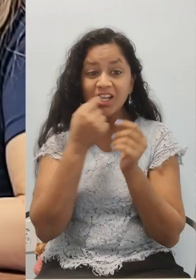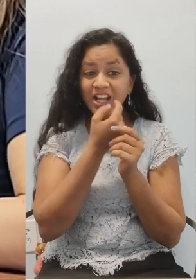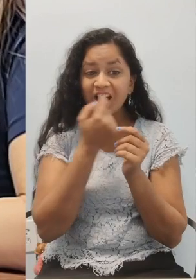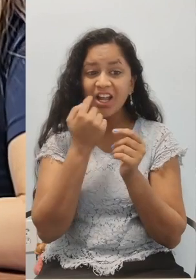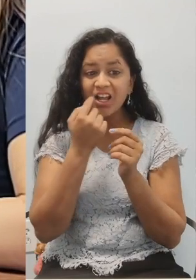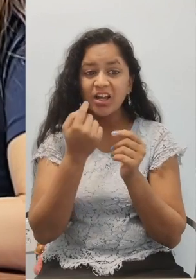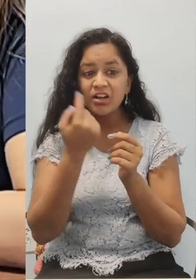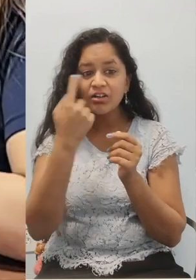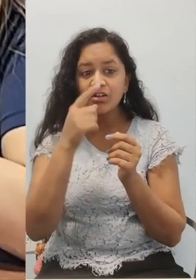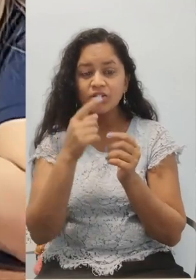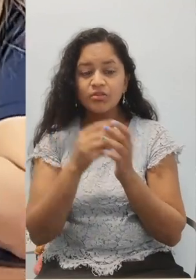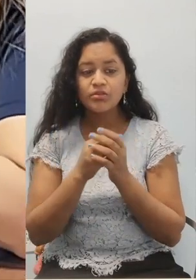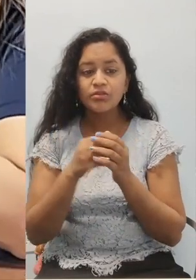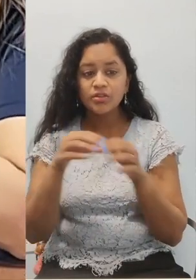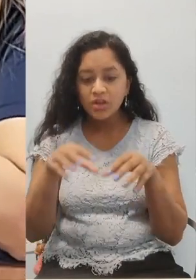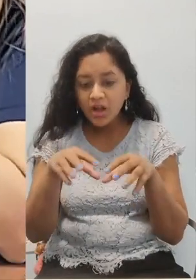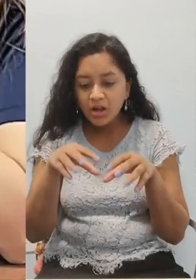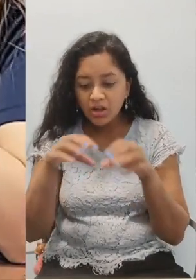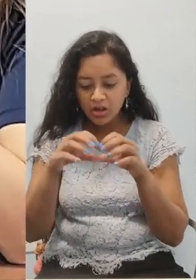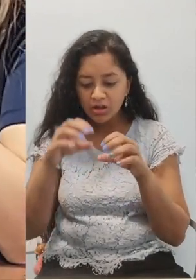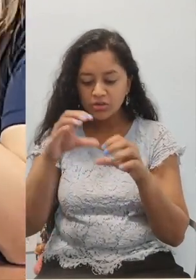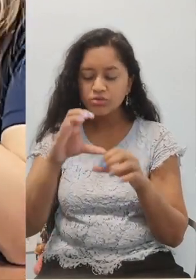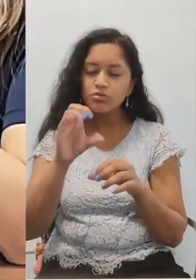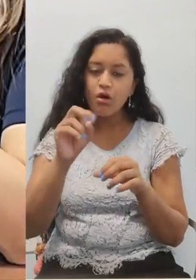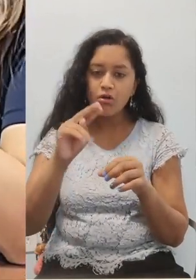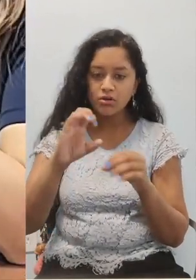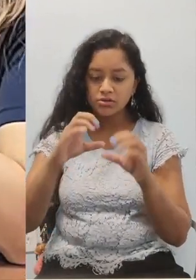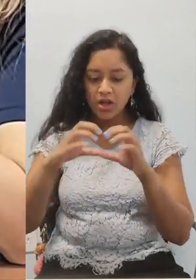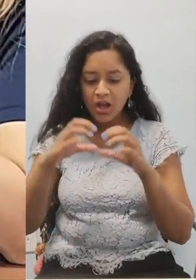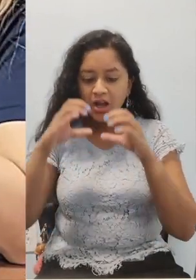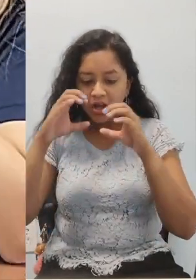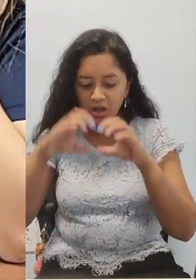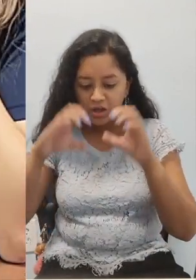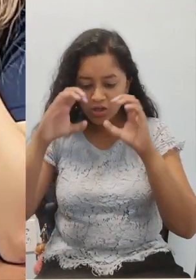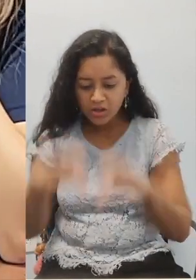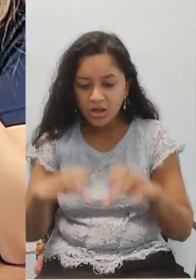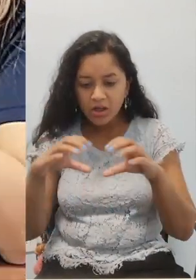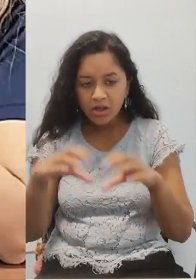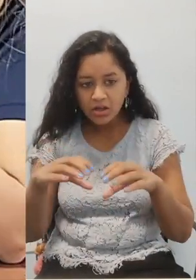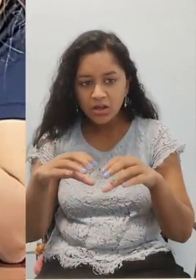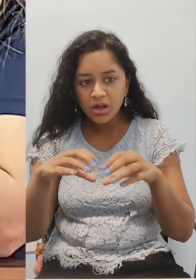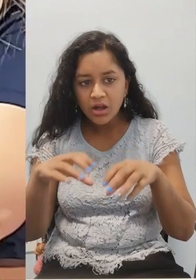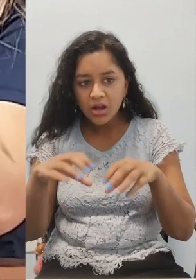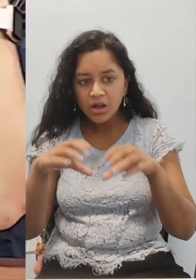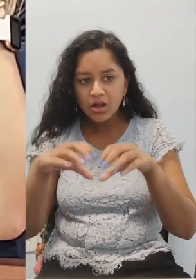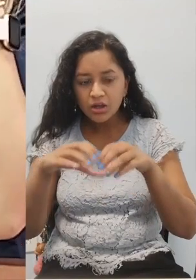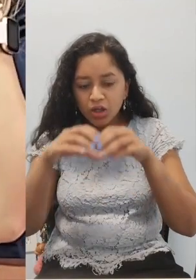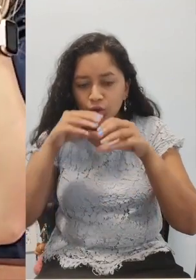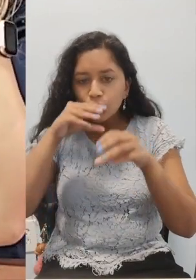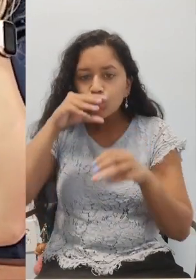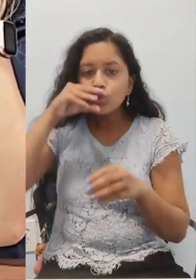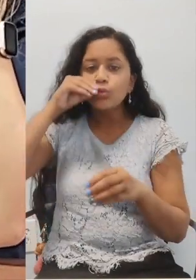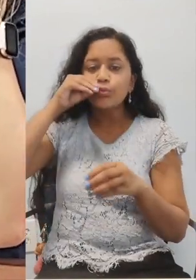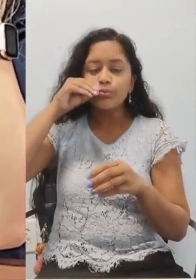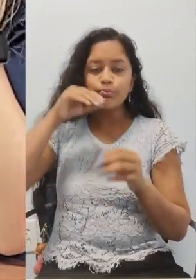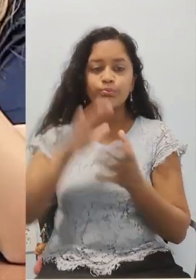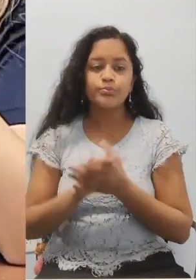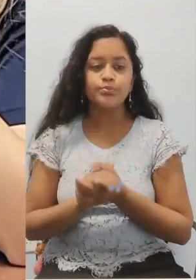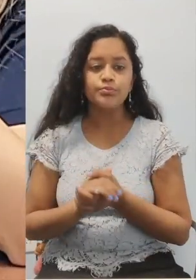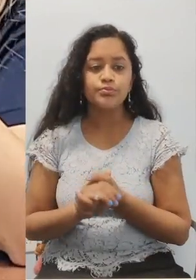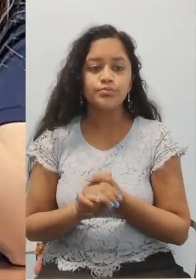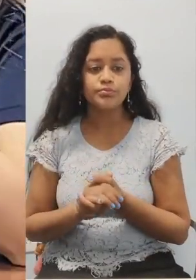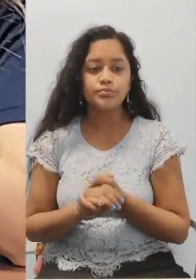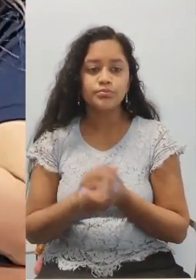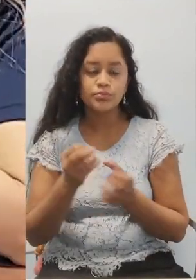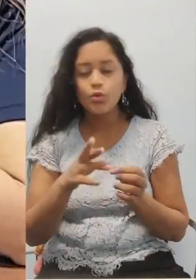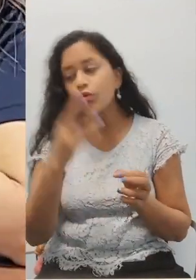specialized for suction feeding. So they crack the conch. They have a really strong bite, like the jaw, and then they suck out the flesh. Or